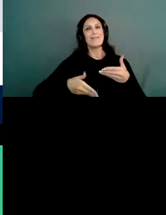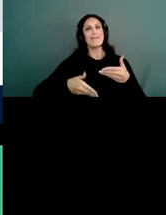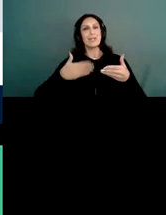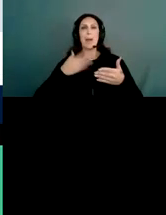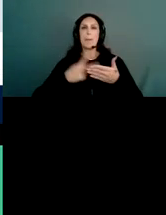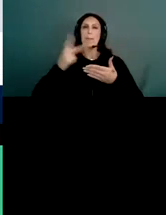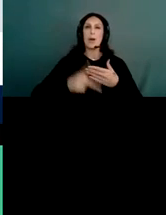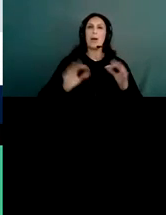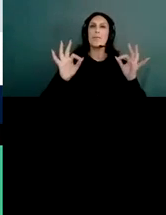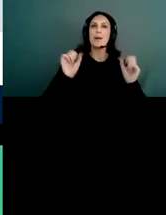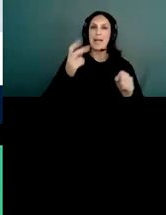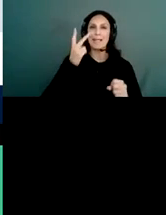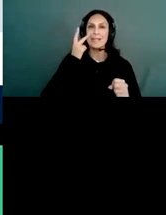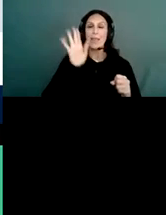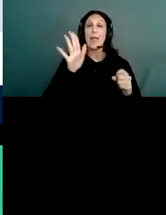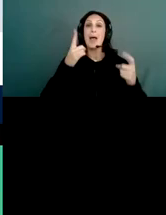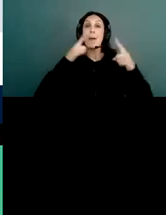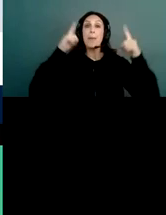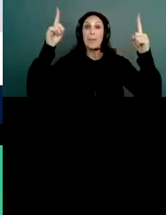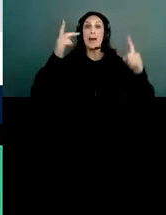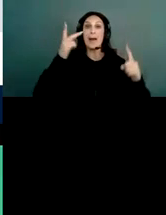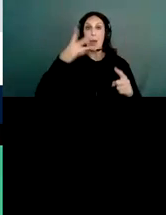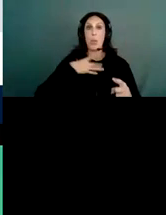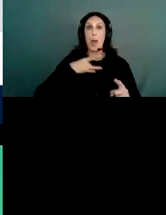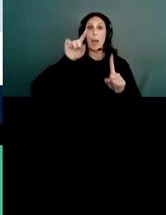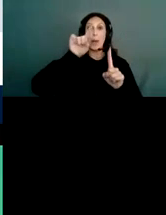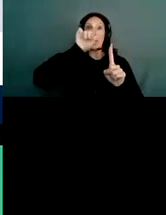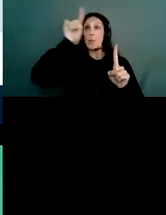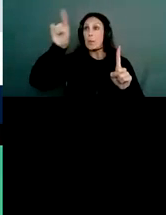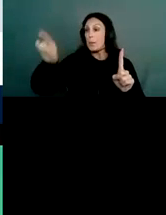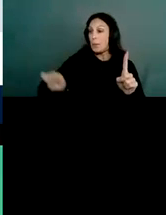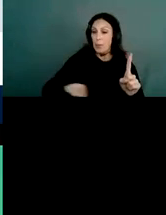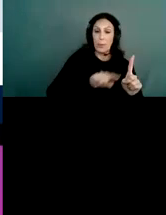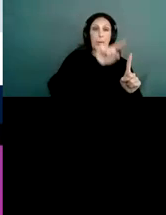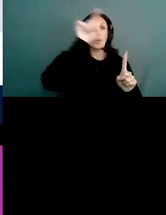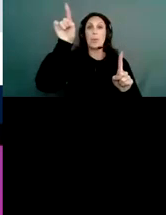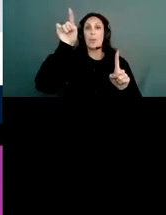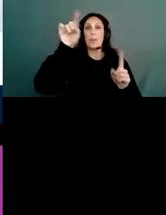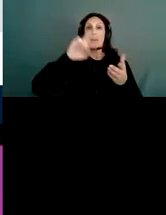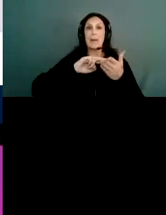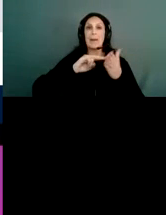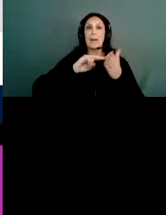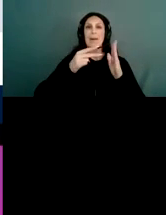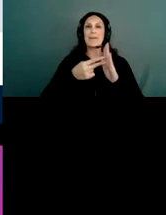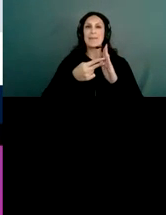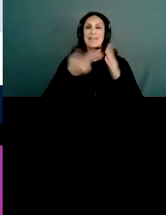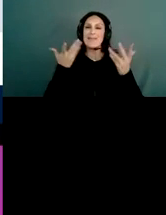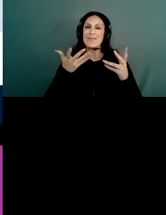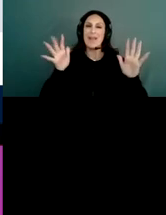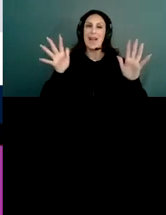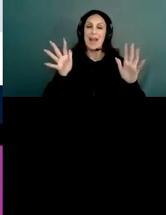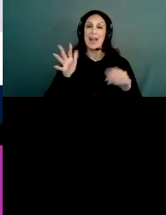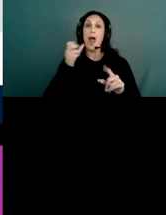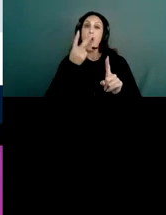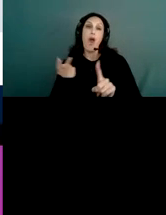their accomplishments in the progress section. At the top, they can view their streak records, the number of levels they've completed, and their total